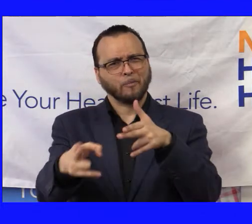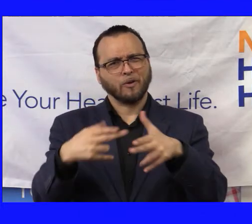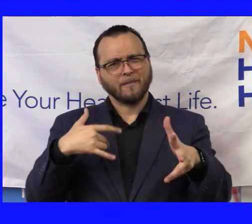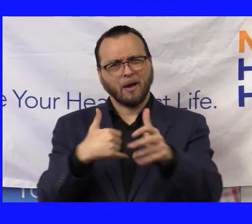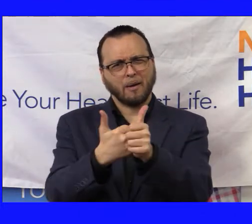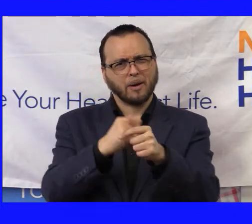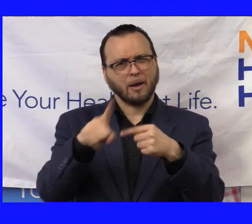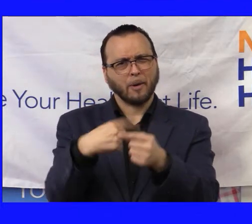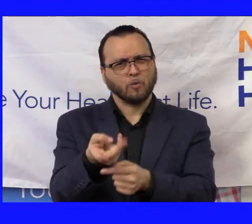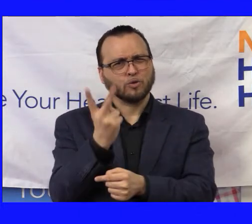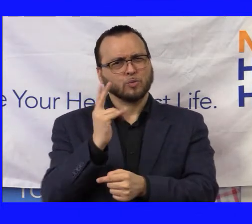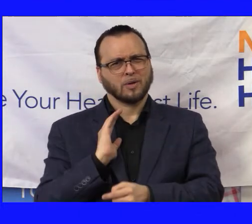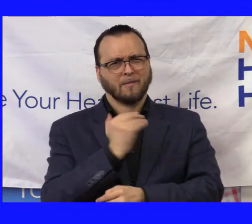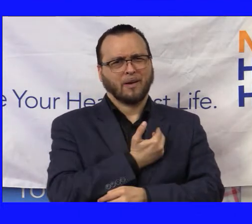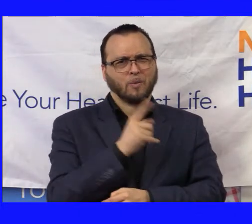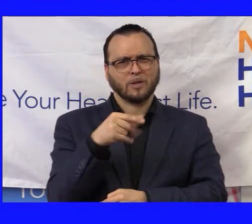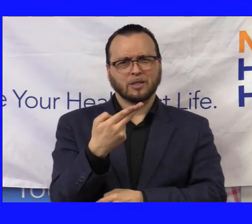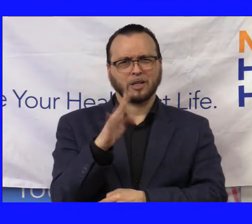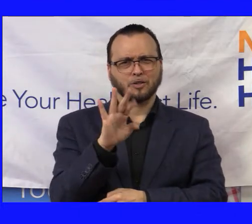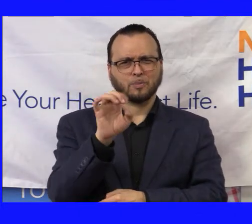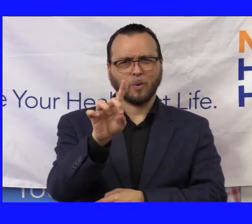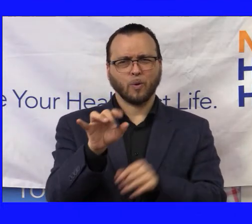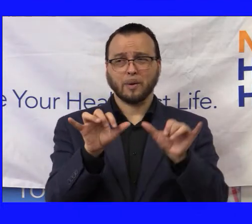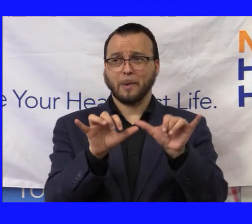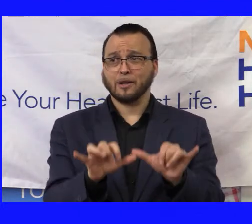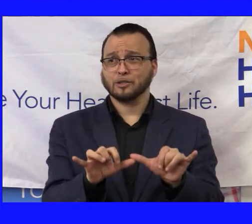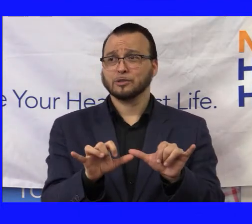update on 2 of our dashboard metrics,